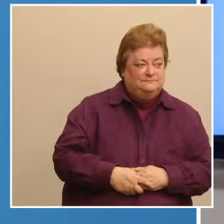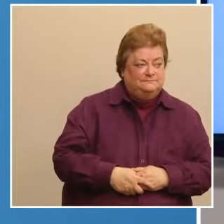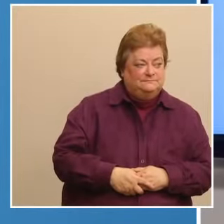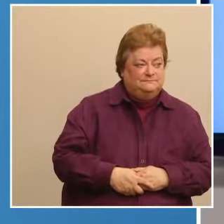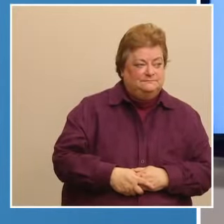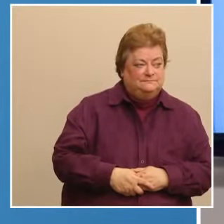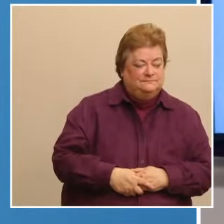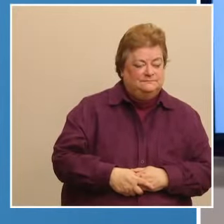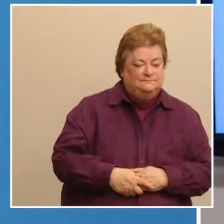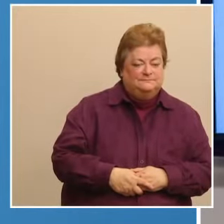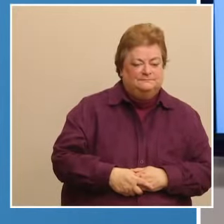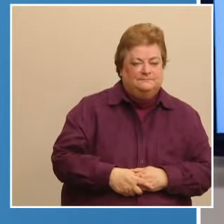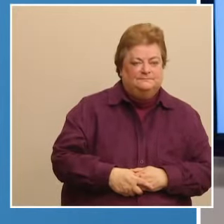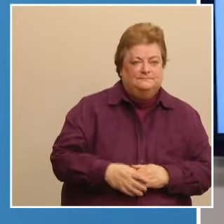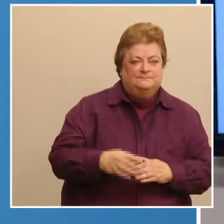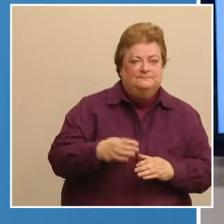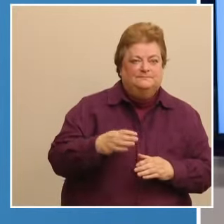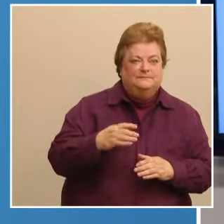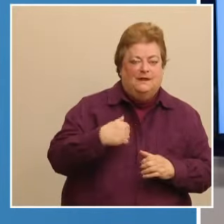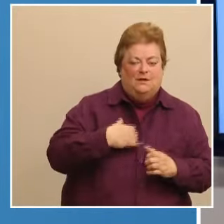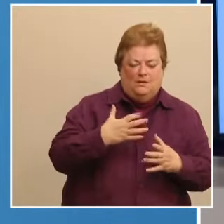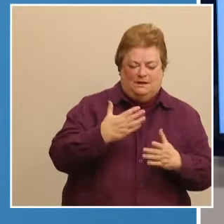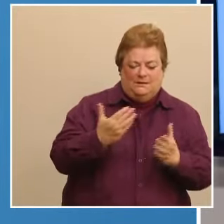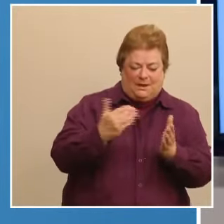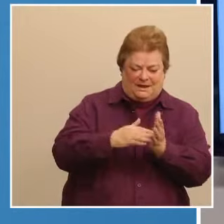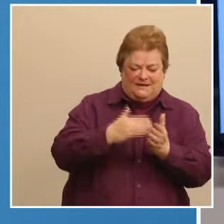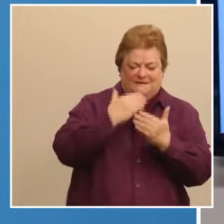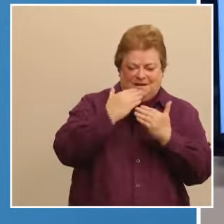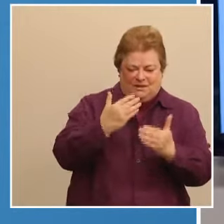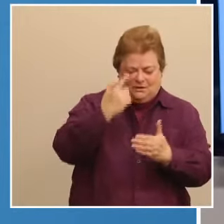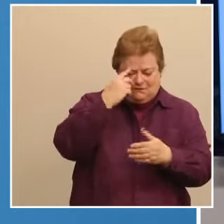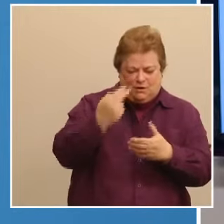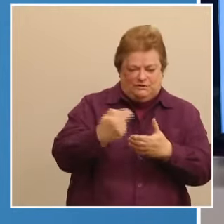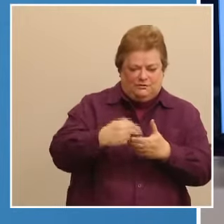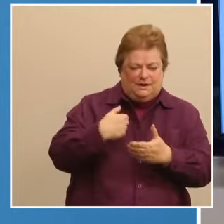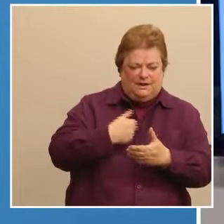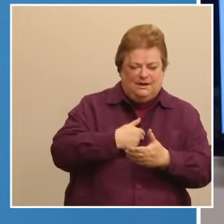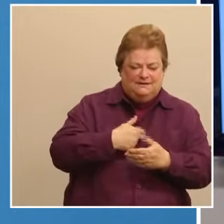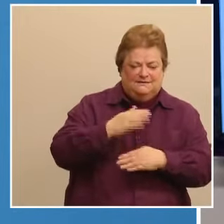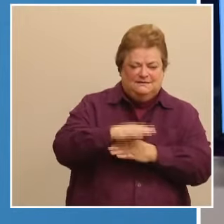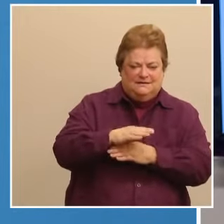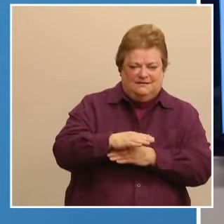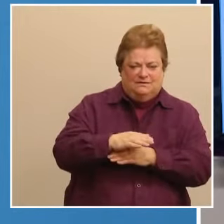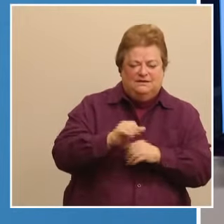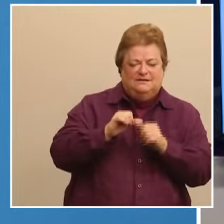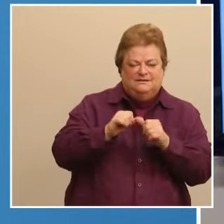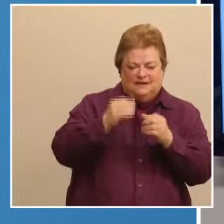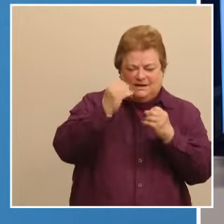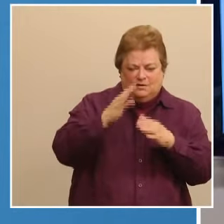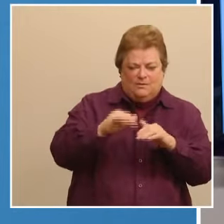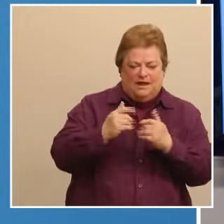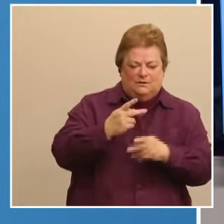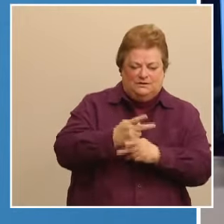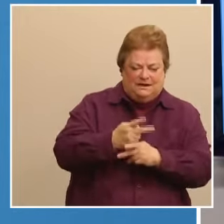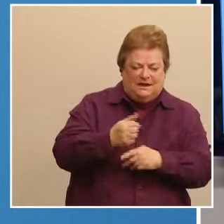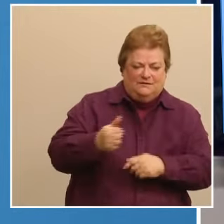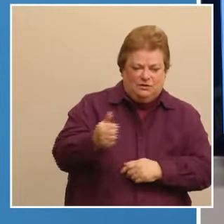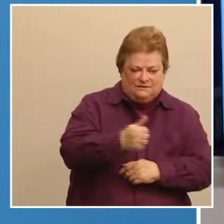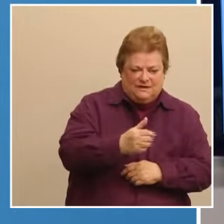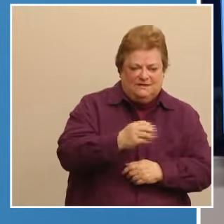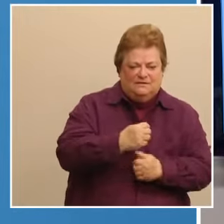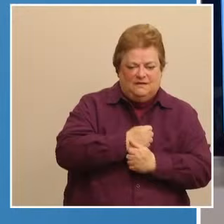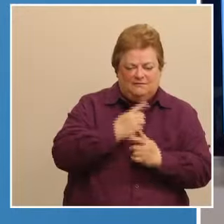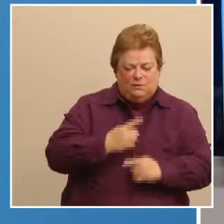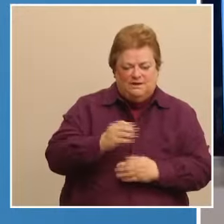Well, if not, let me thank you once again for joining us this afternoon to stay informed about how you can take care of yourself and your loved ones